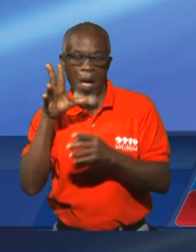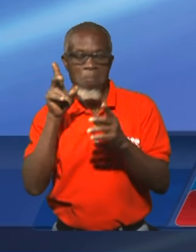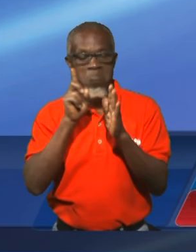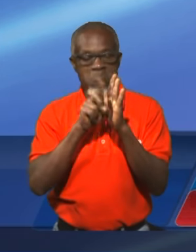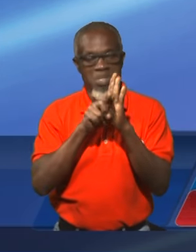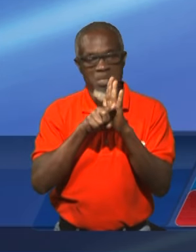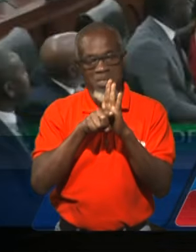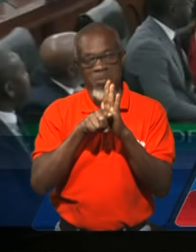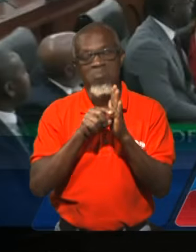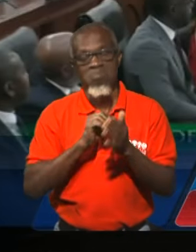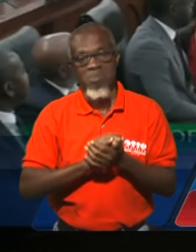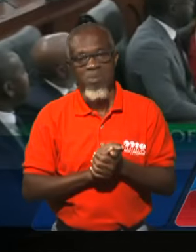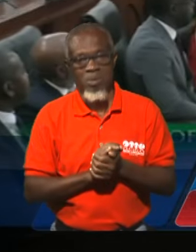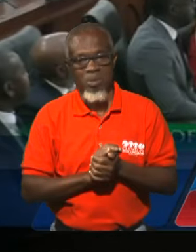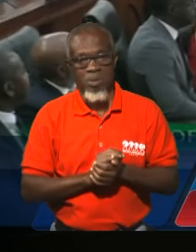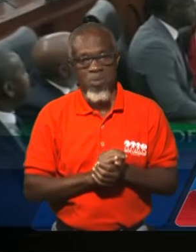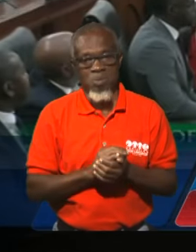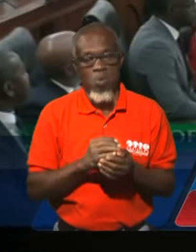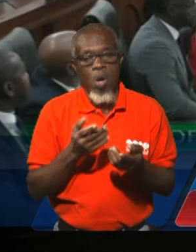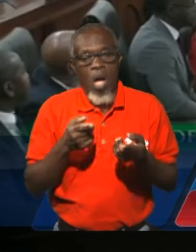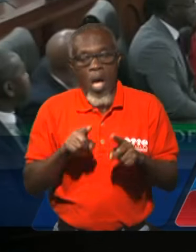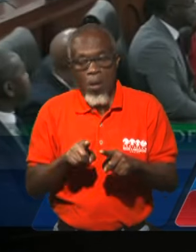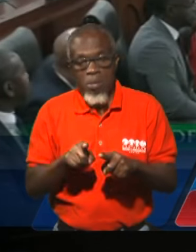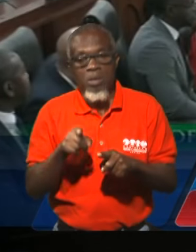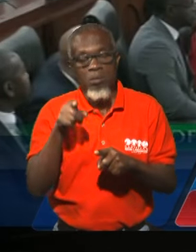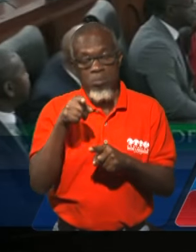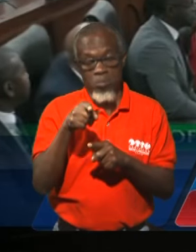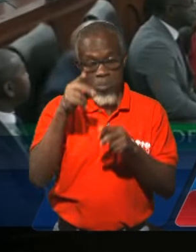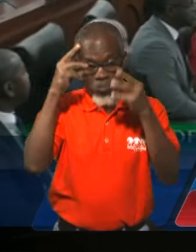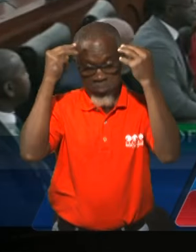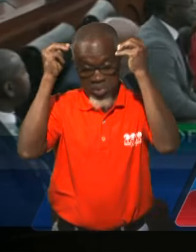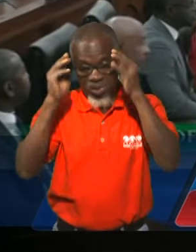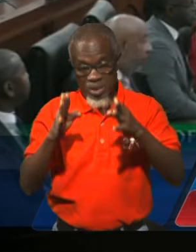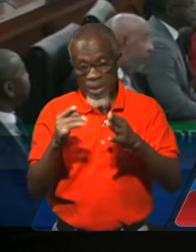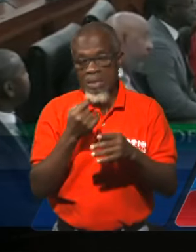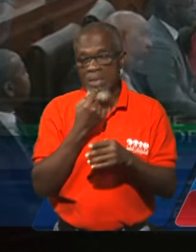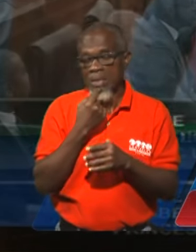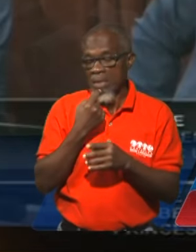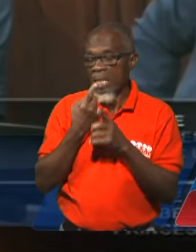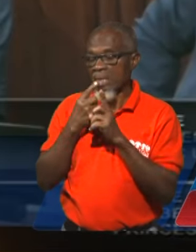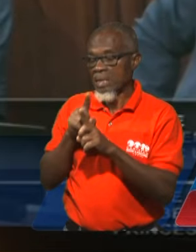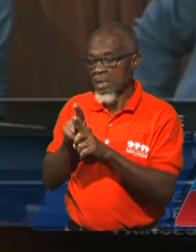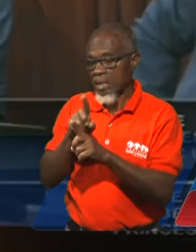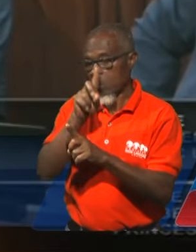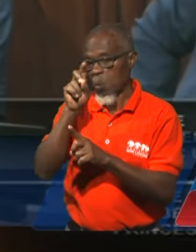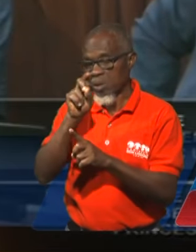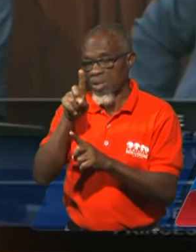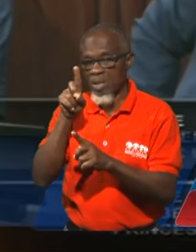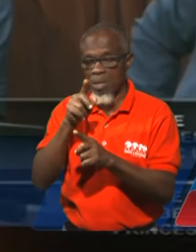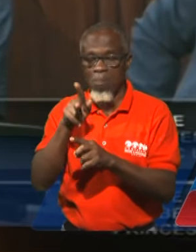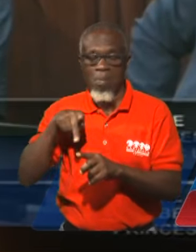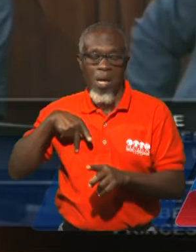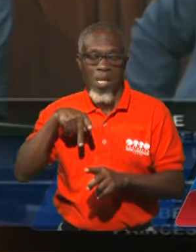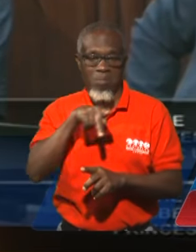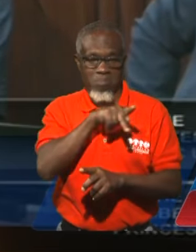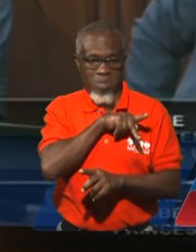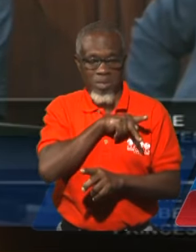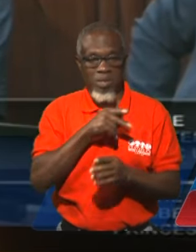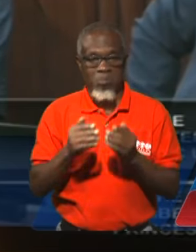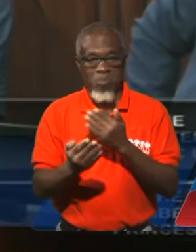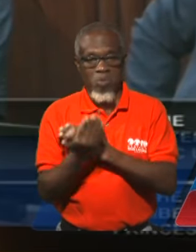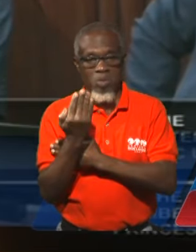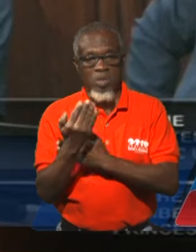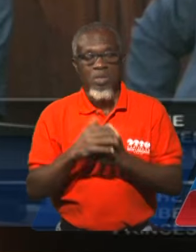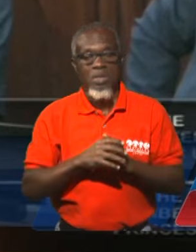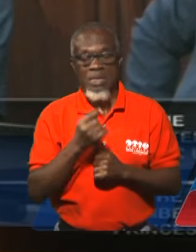on Friday morning. Minister of Public Utilities Marvin Gonzales responded to an urgent question on the matter in the House of